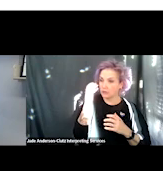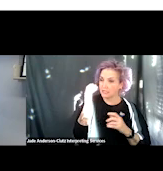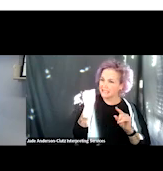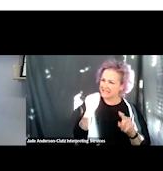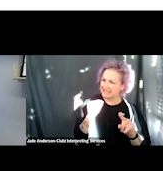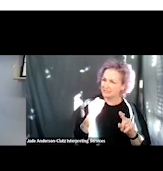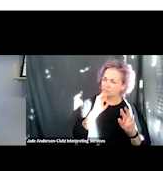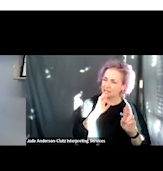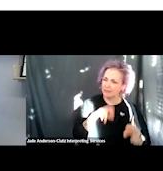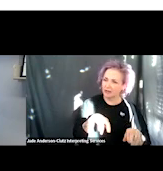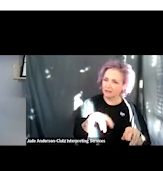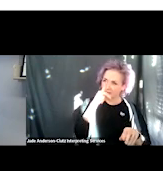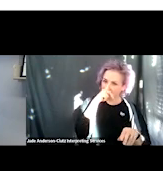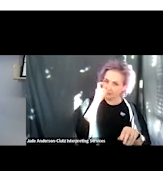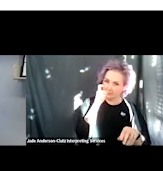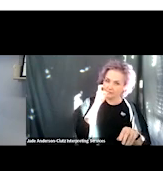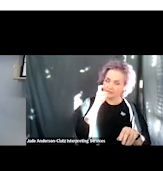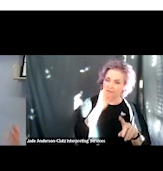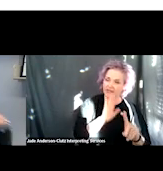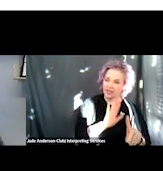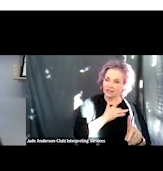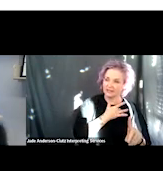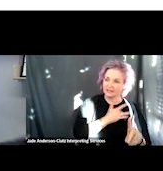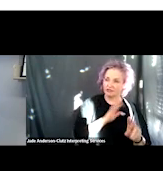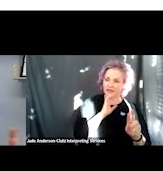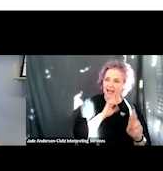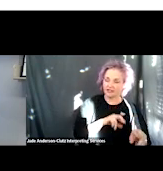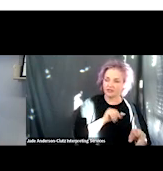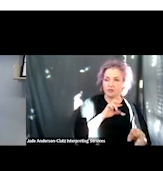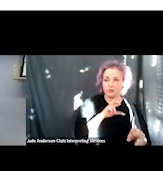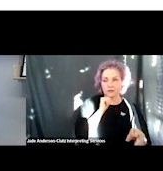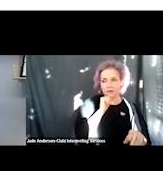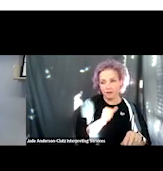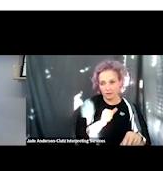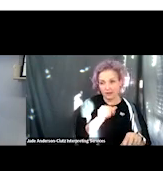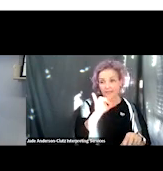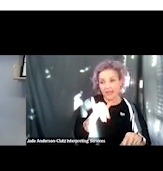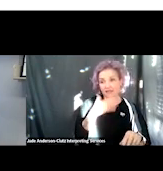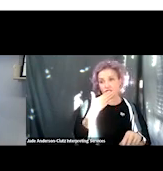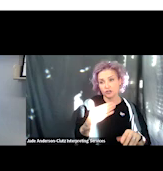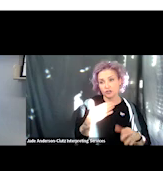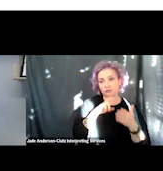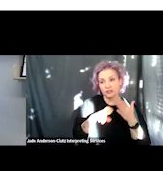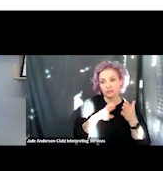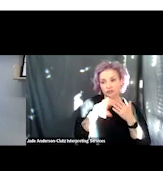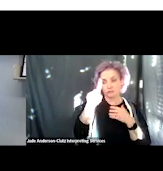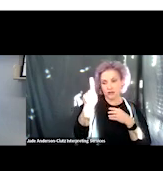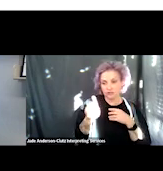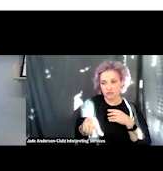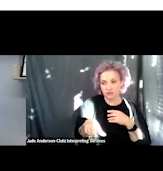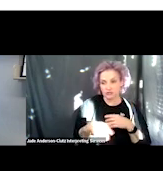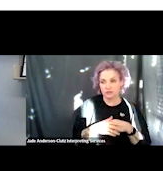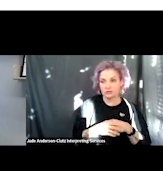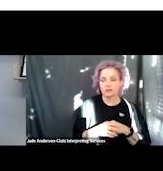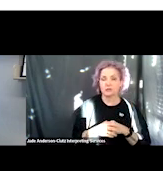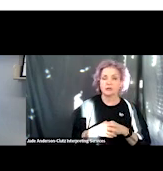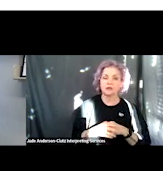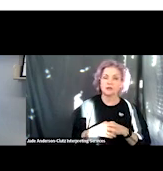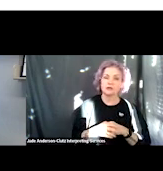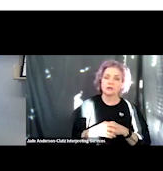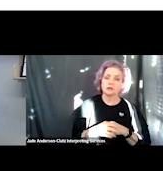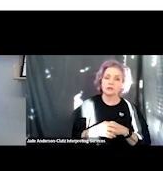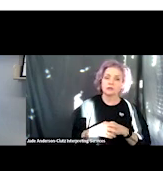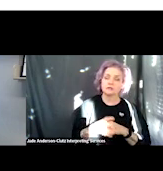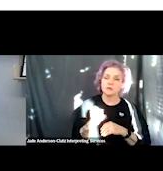interesting questions to know. So what did we do to test this? We got these animals that had, one